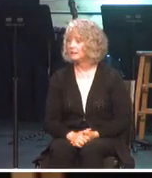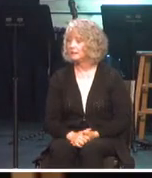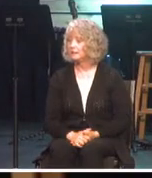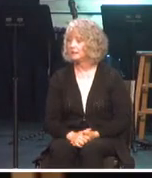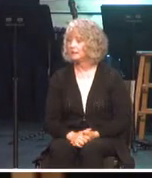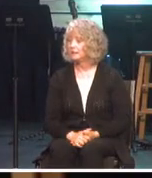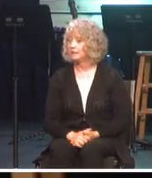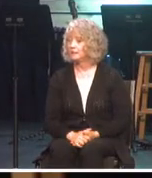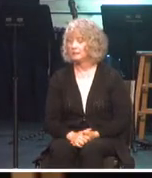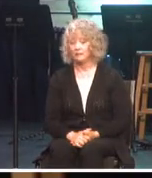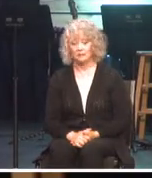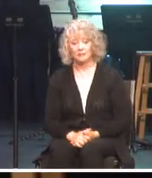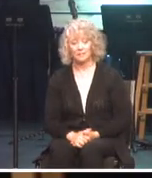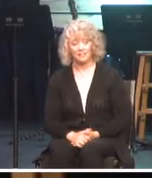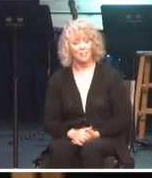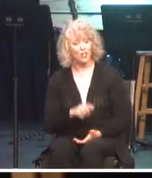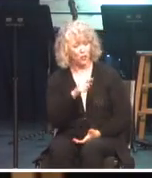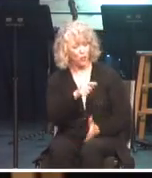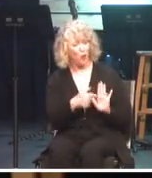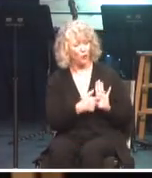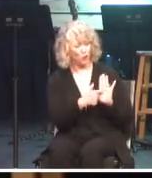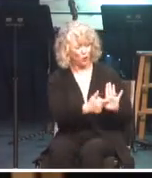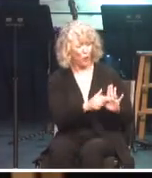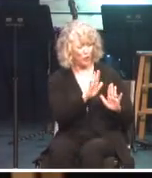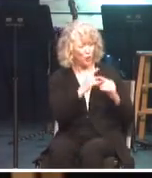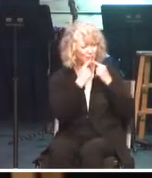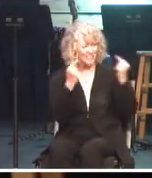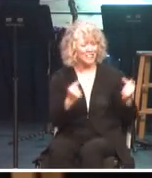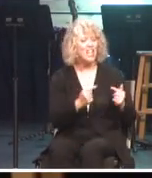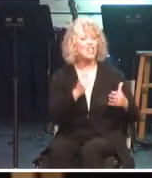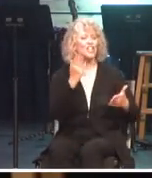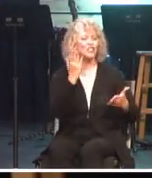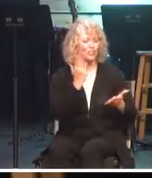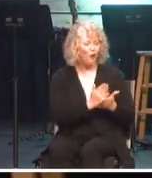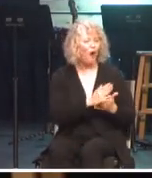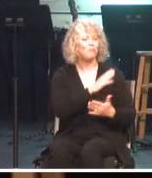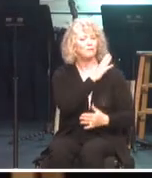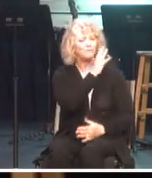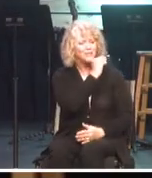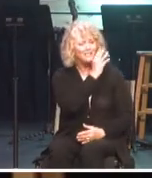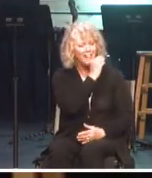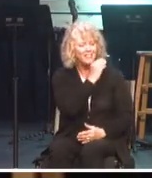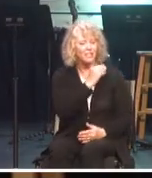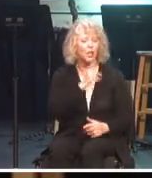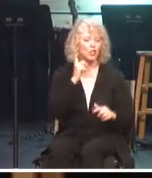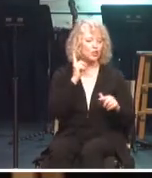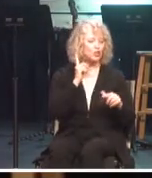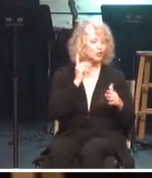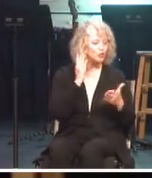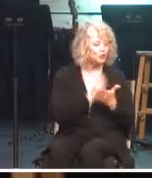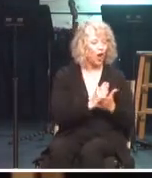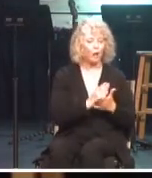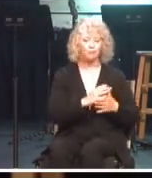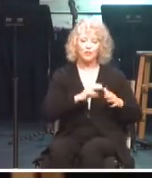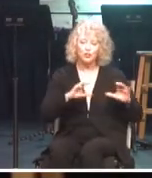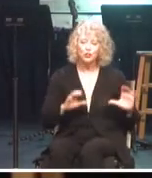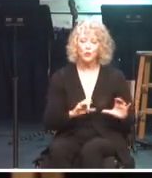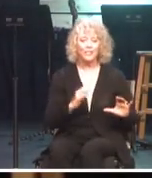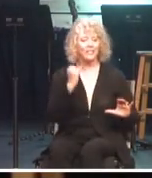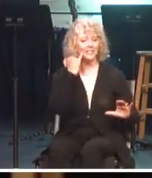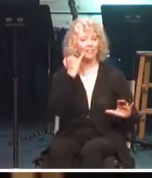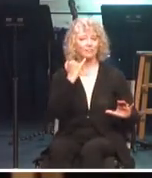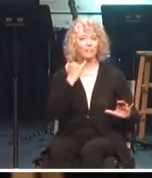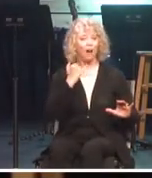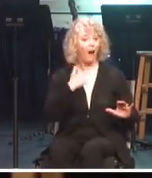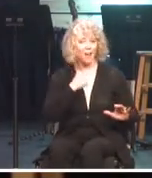Exposing their sinfulness to them. Stop the charade. Stop acting as if I haven't done enough for you.